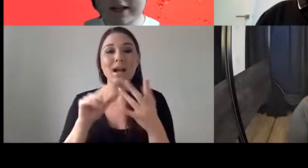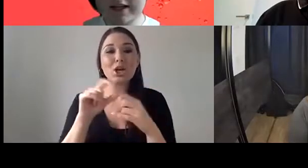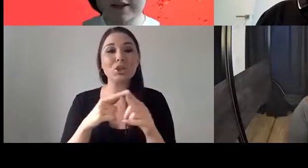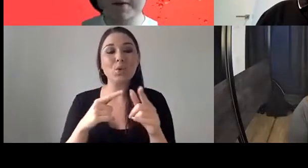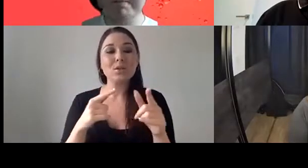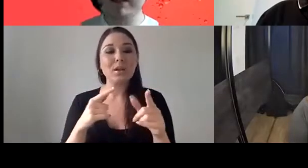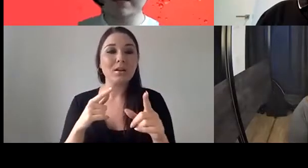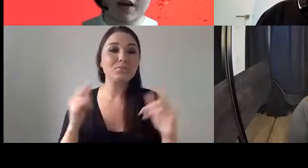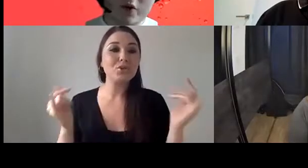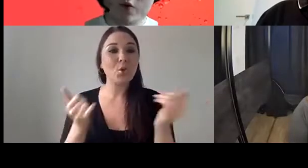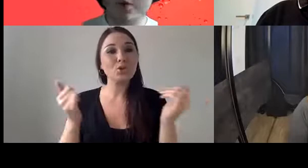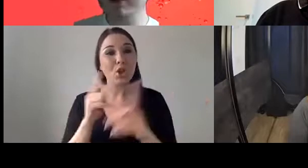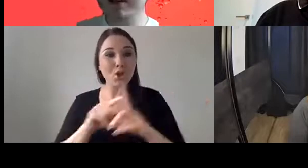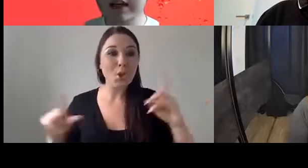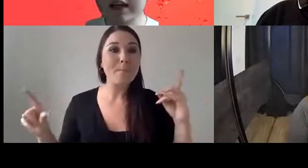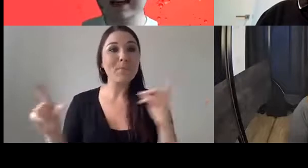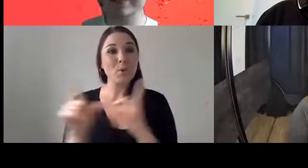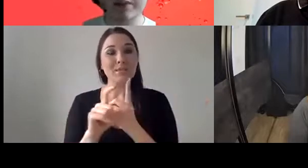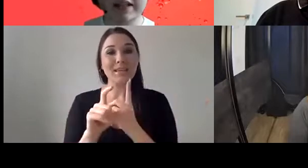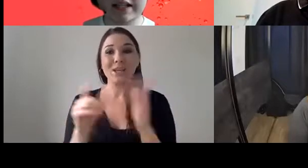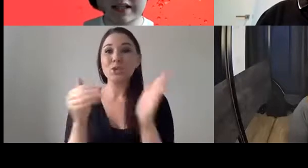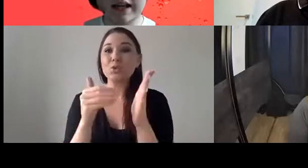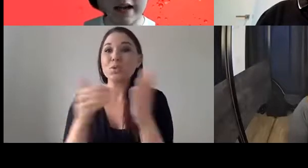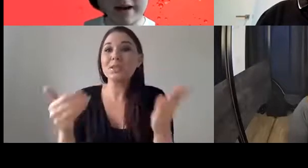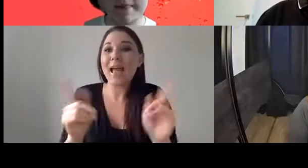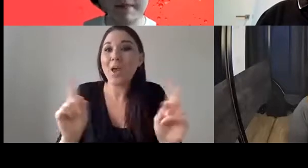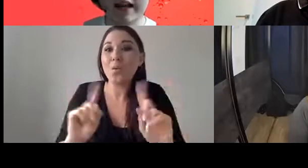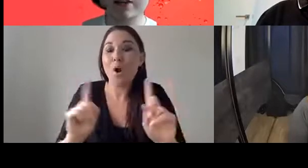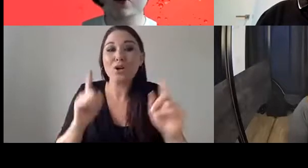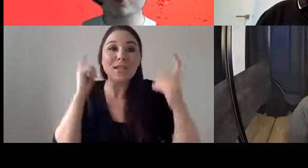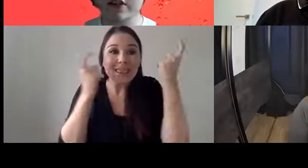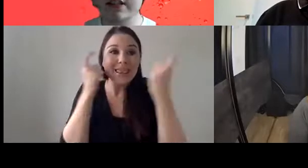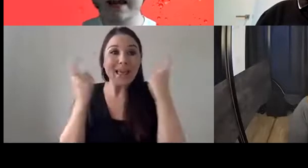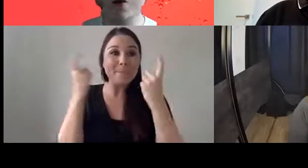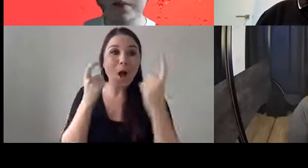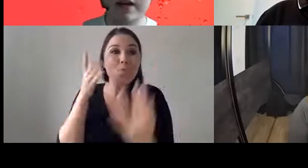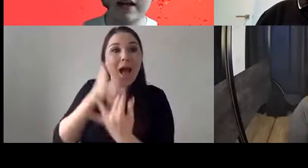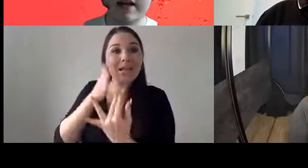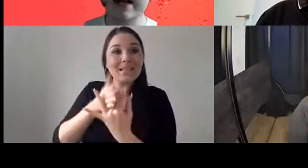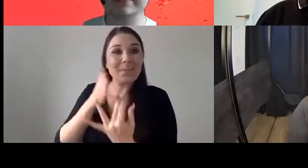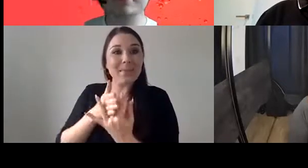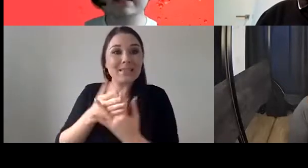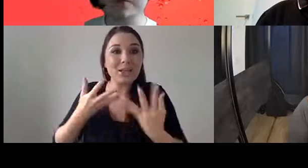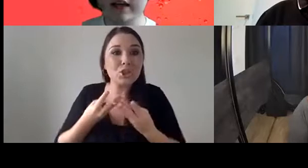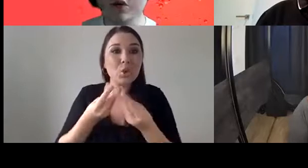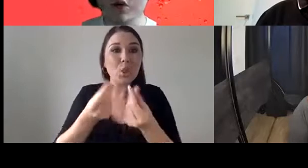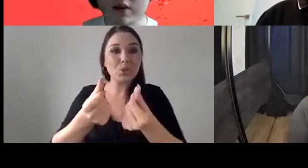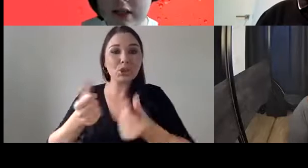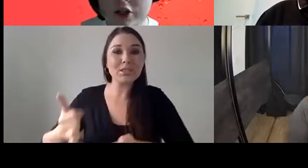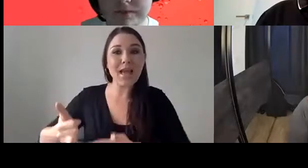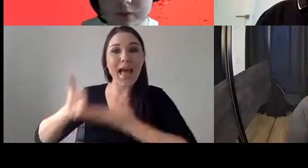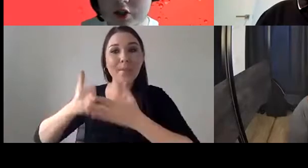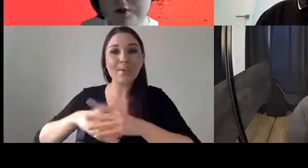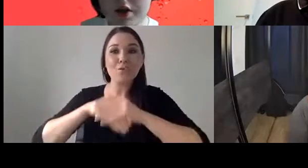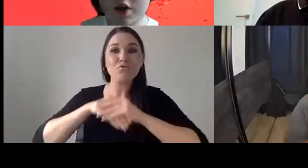well. So today we will be rethinking accessibility and solutions to help a disability-friendly